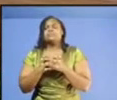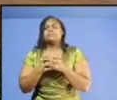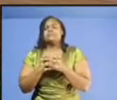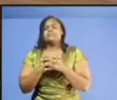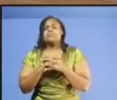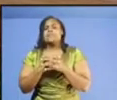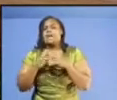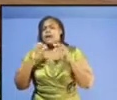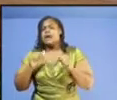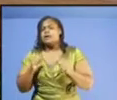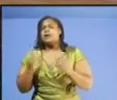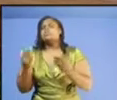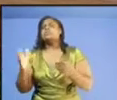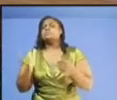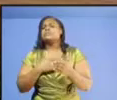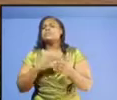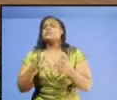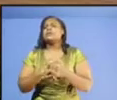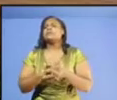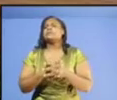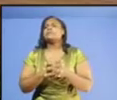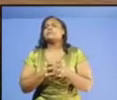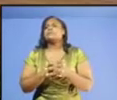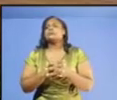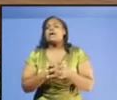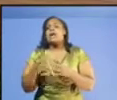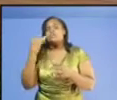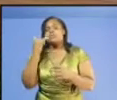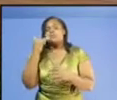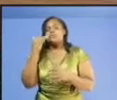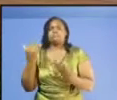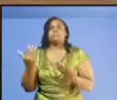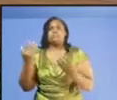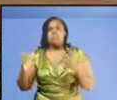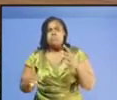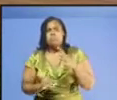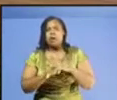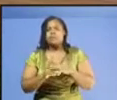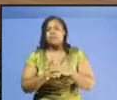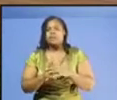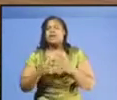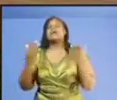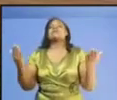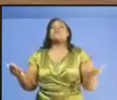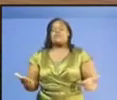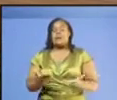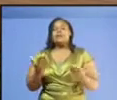Can you come to sing my song? And when I turned up, I see them here.